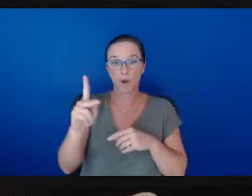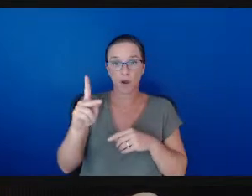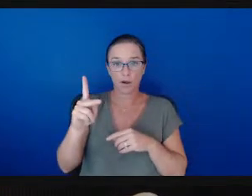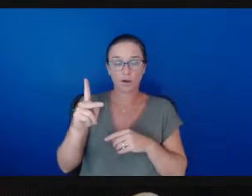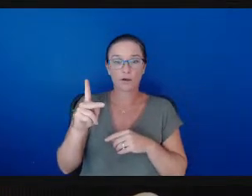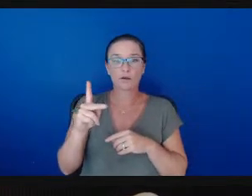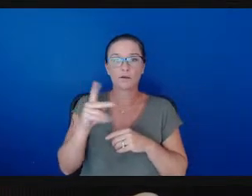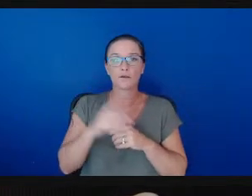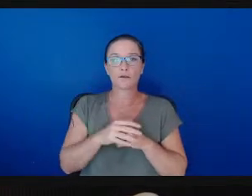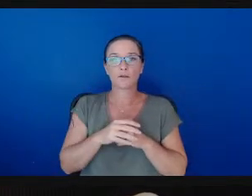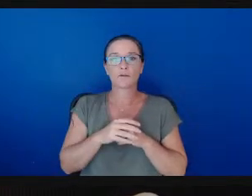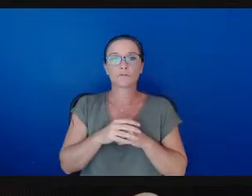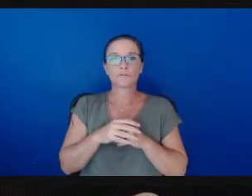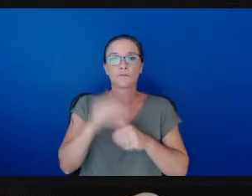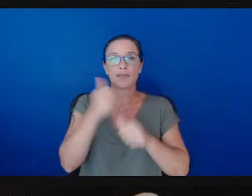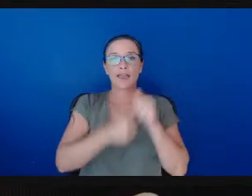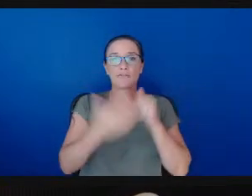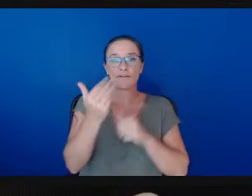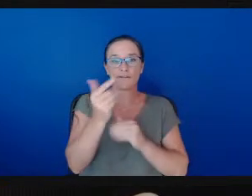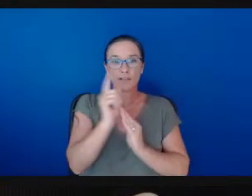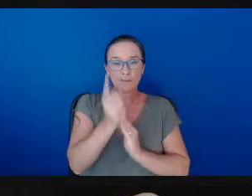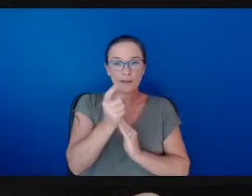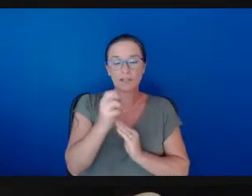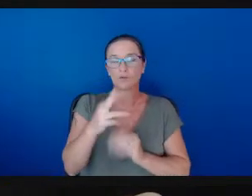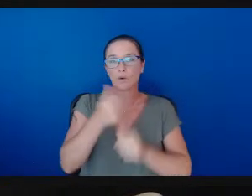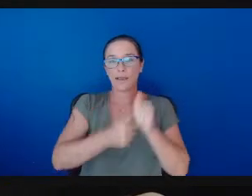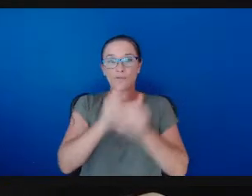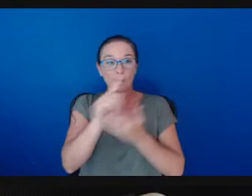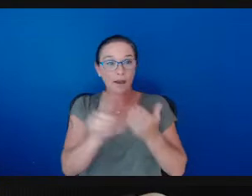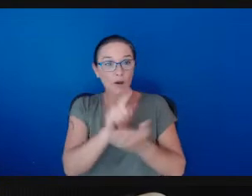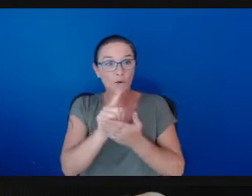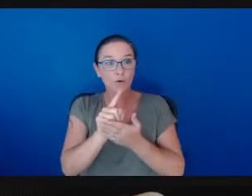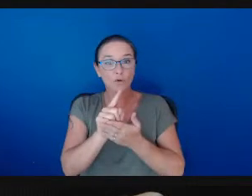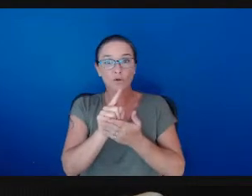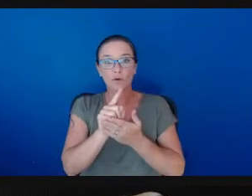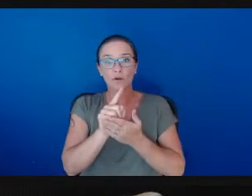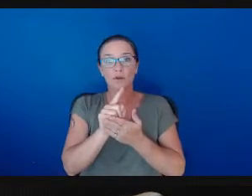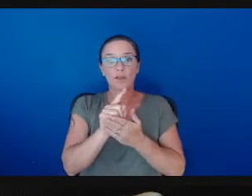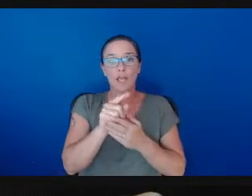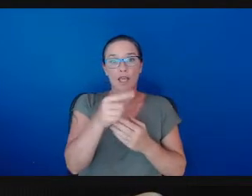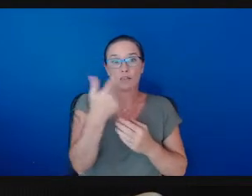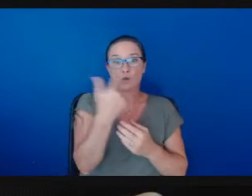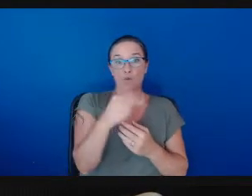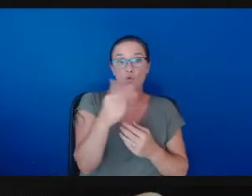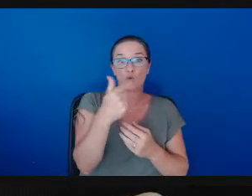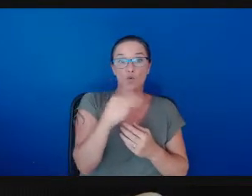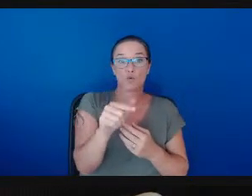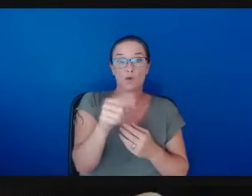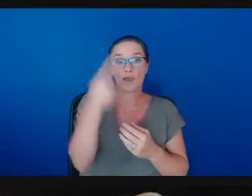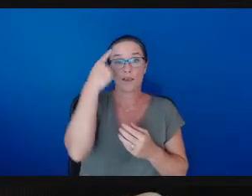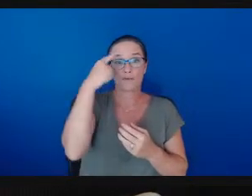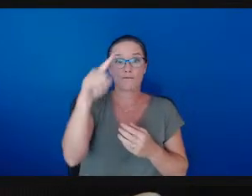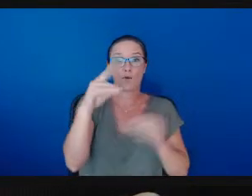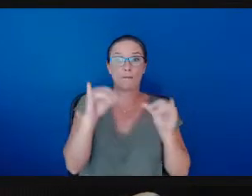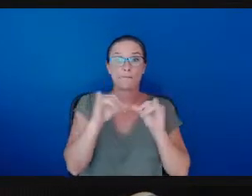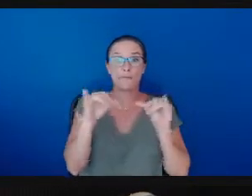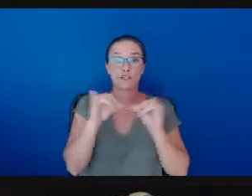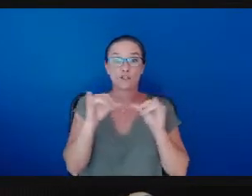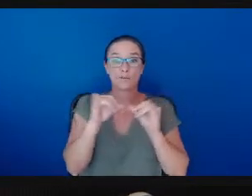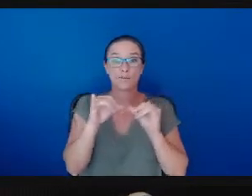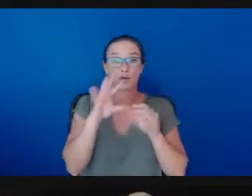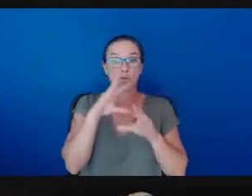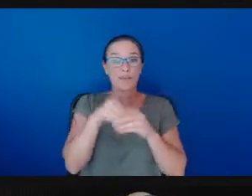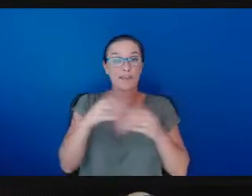park every 15 minutes or every hour. And that's either green for a measurement within acceptable